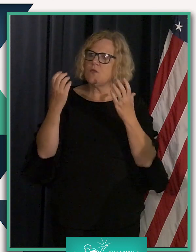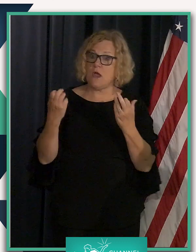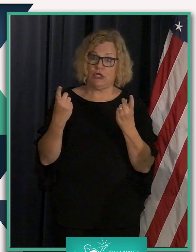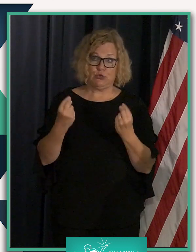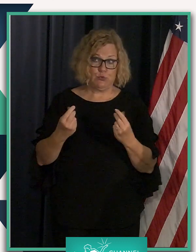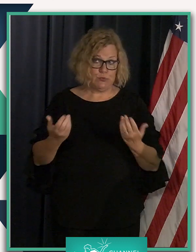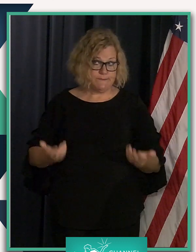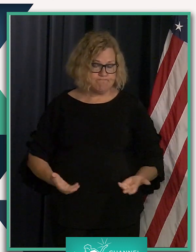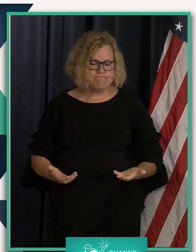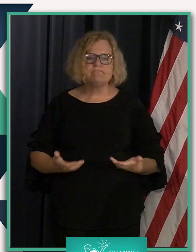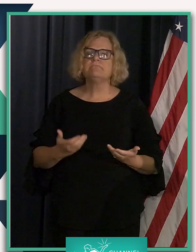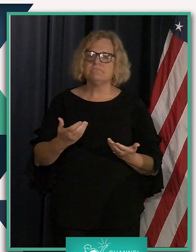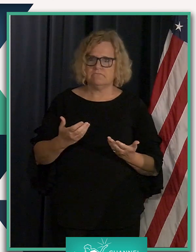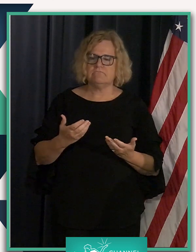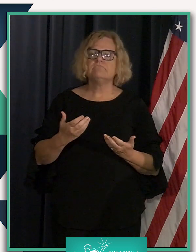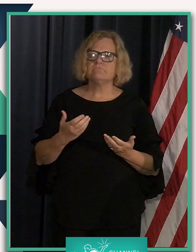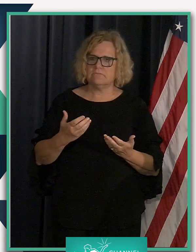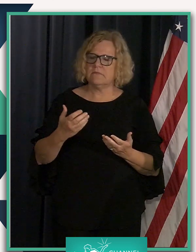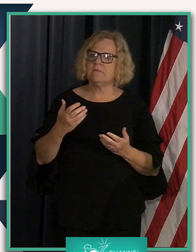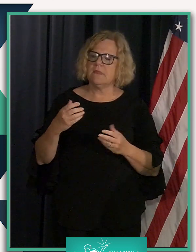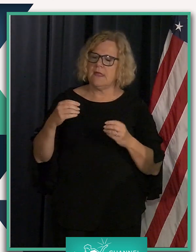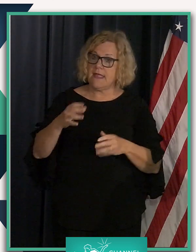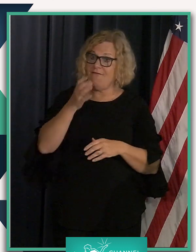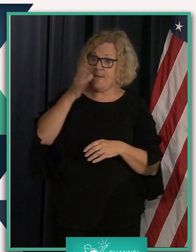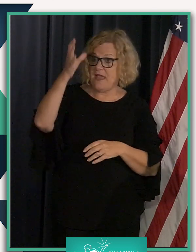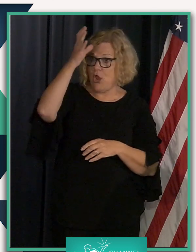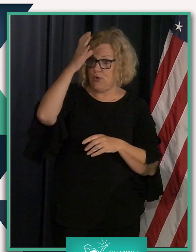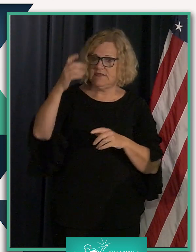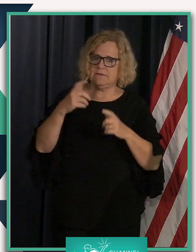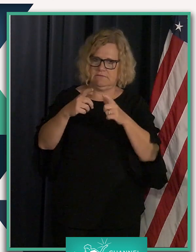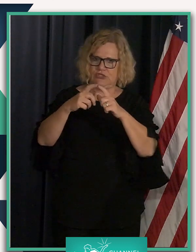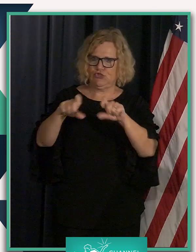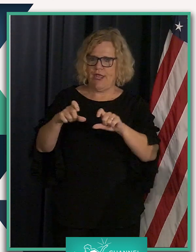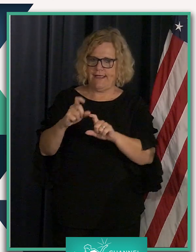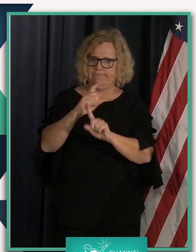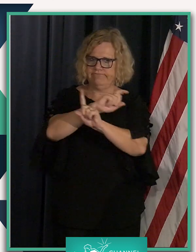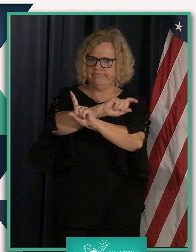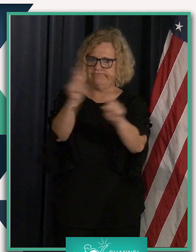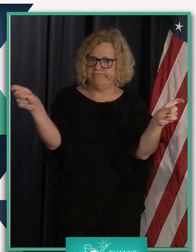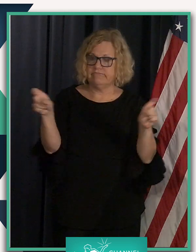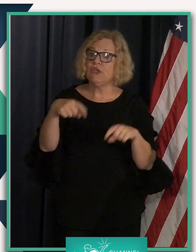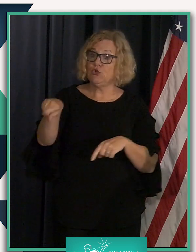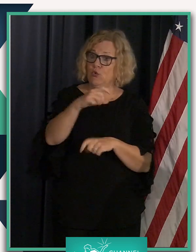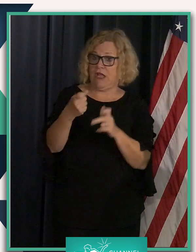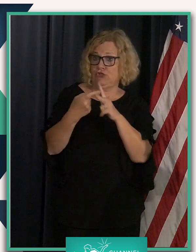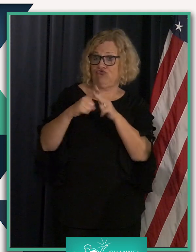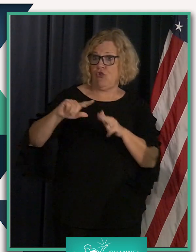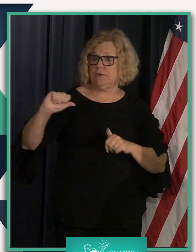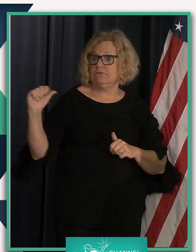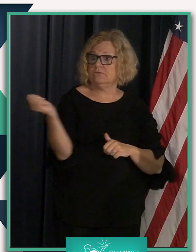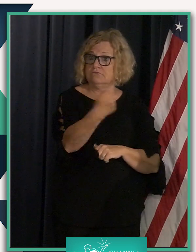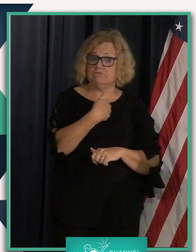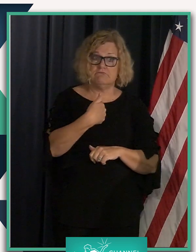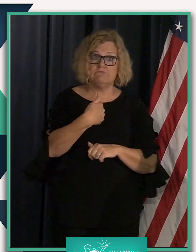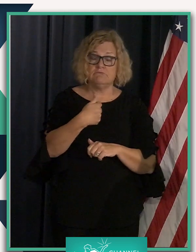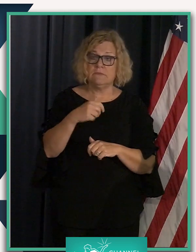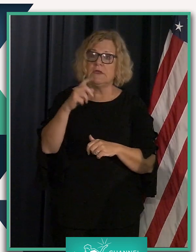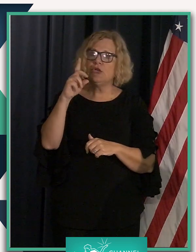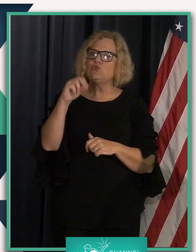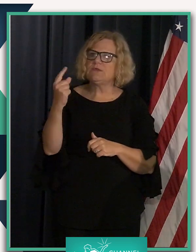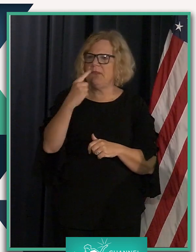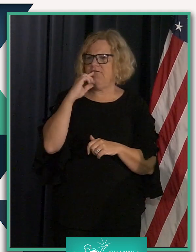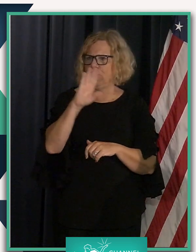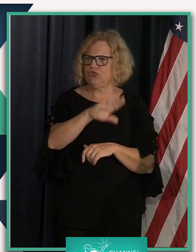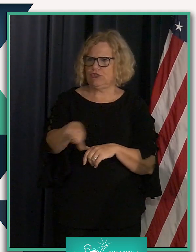do was to get the parents of this country a check so that you could start to do something for